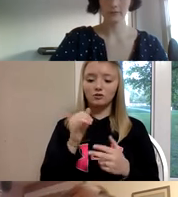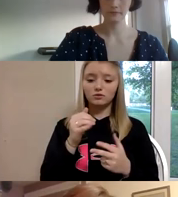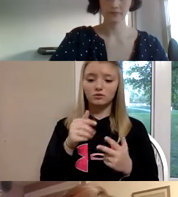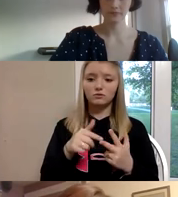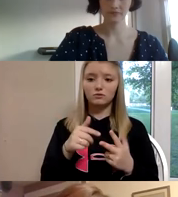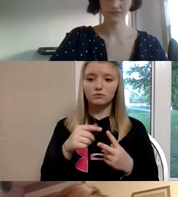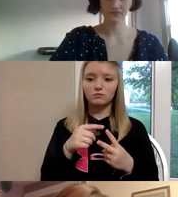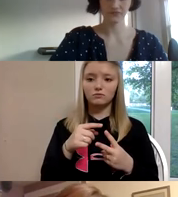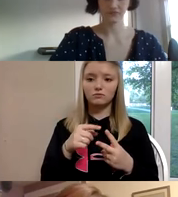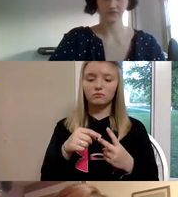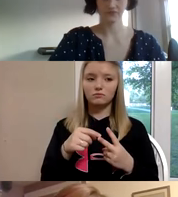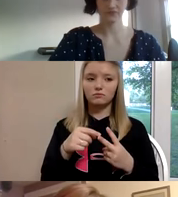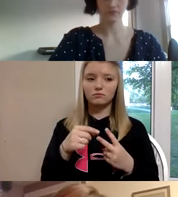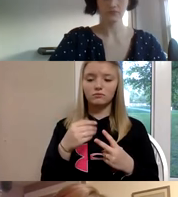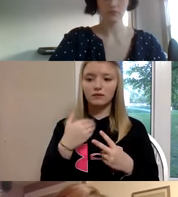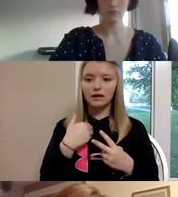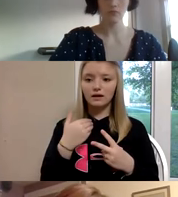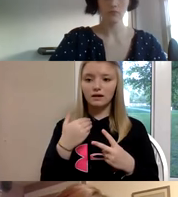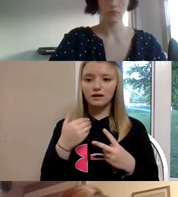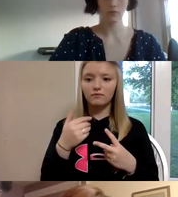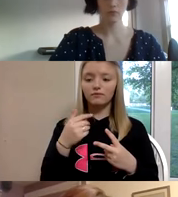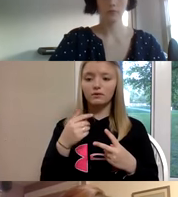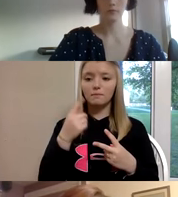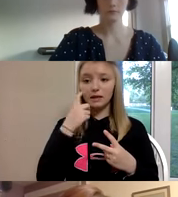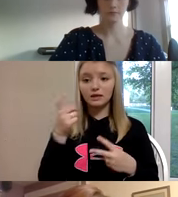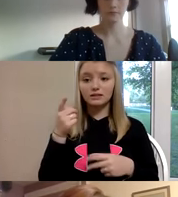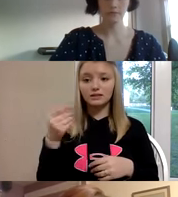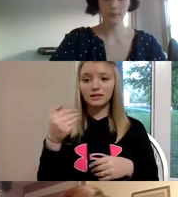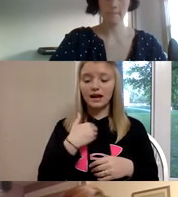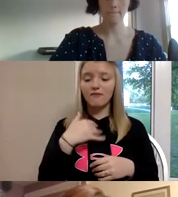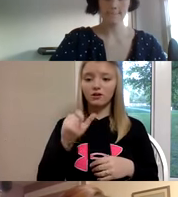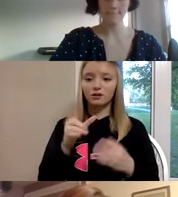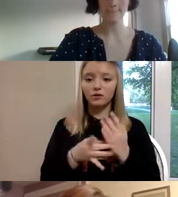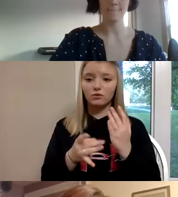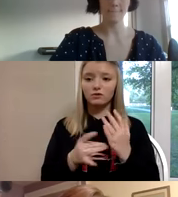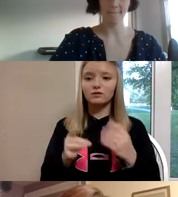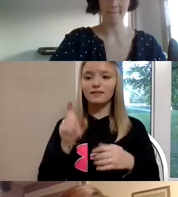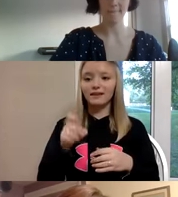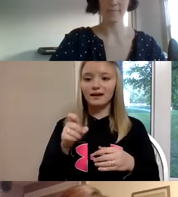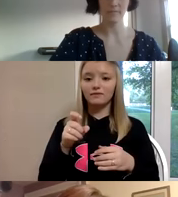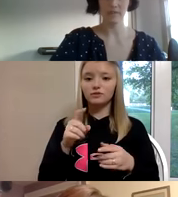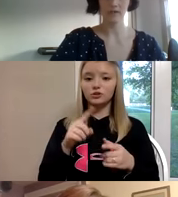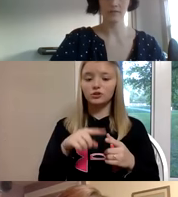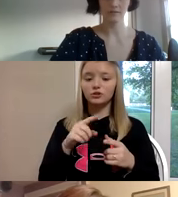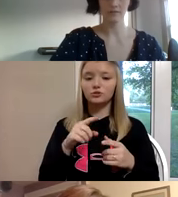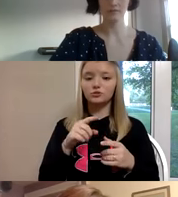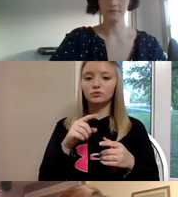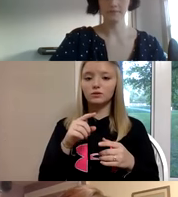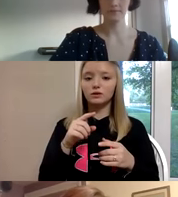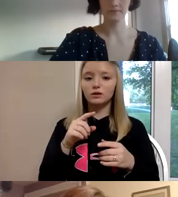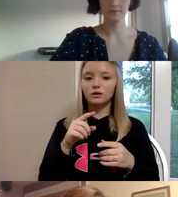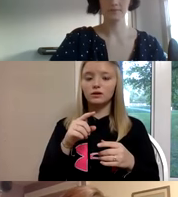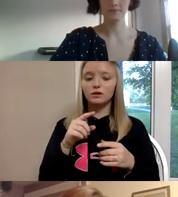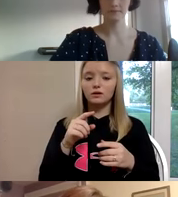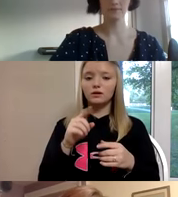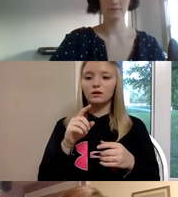oils, they are required to also meet the Seed to Seal quality commitment with their CBD products as well. So